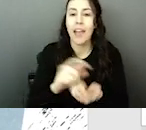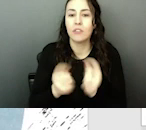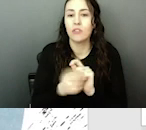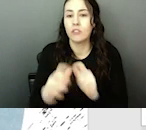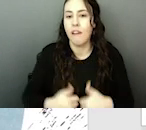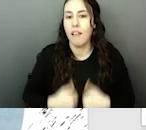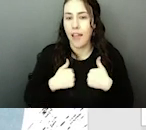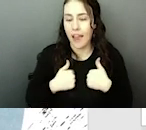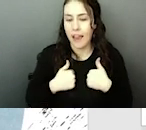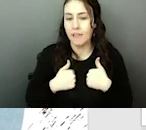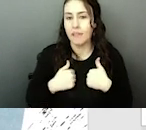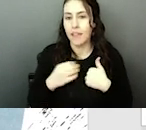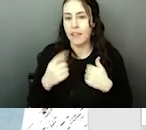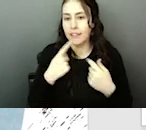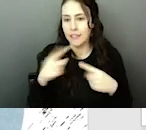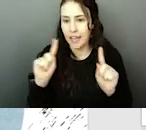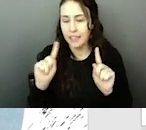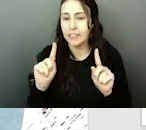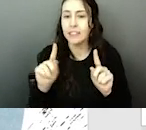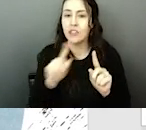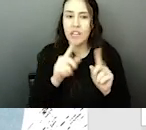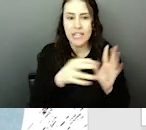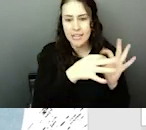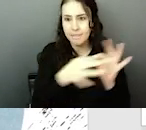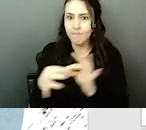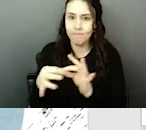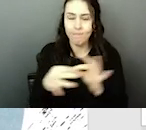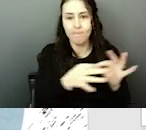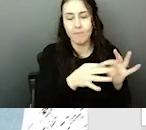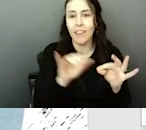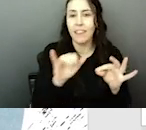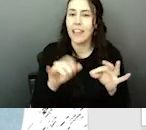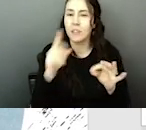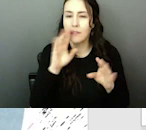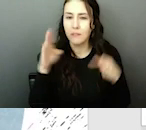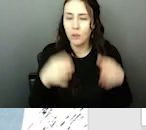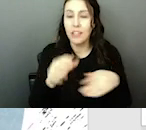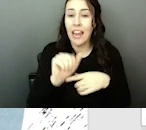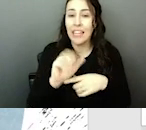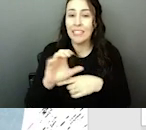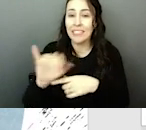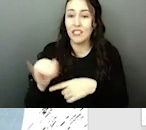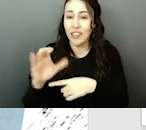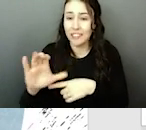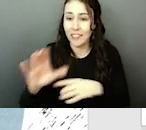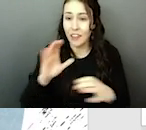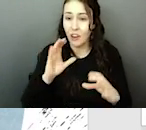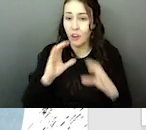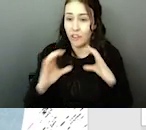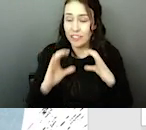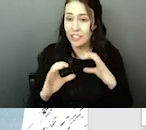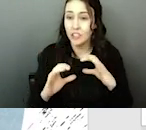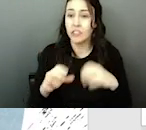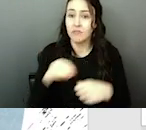There's some nice synchronicity here because that's really been a focus of ACCJC's conversations internally about how